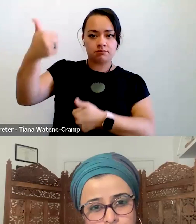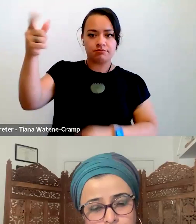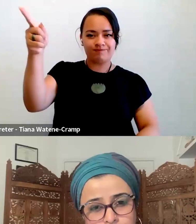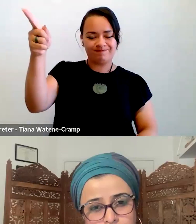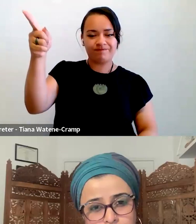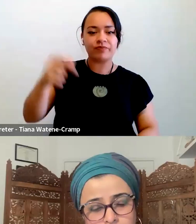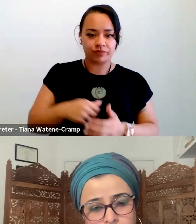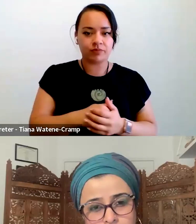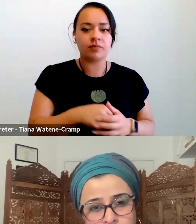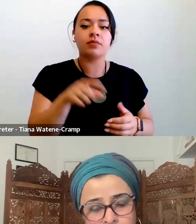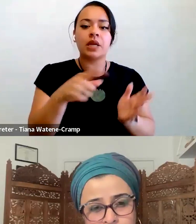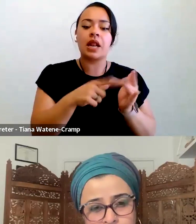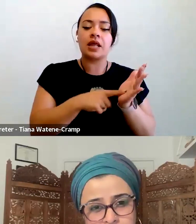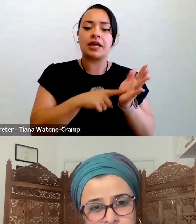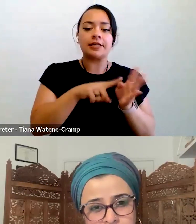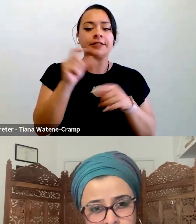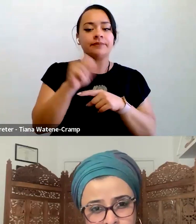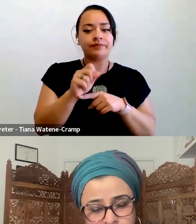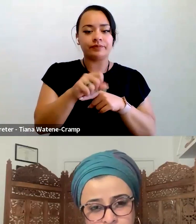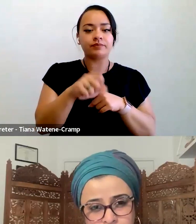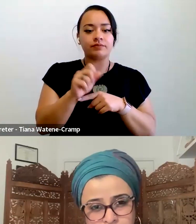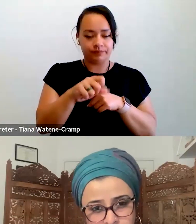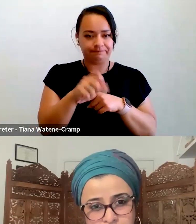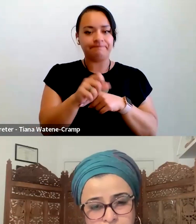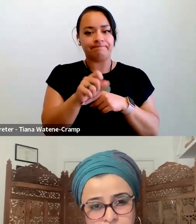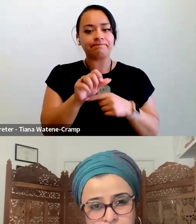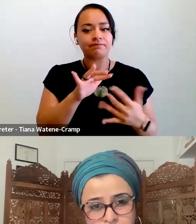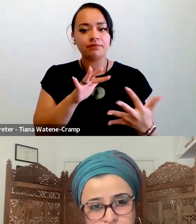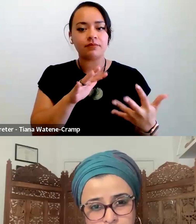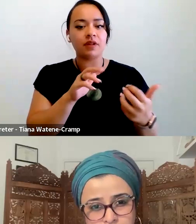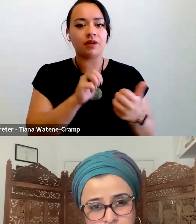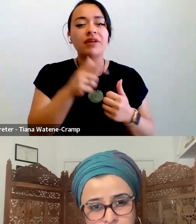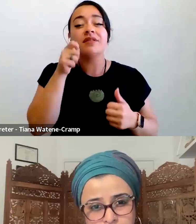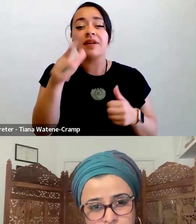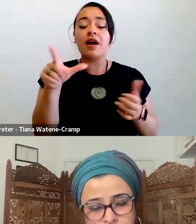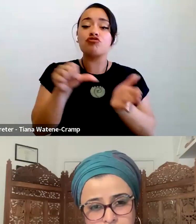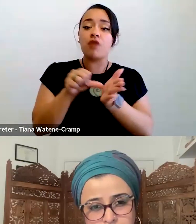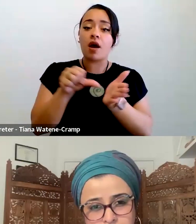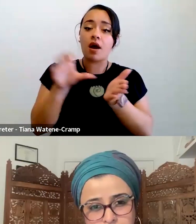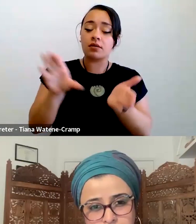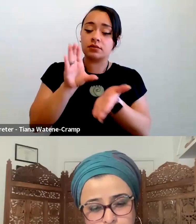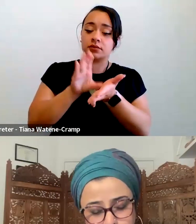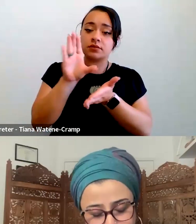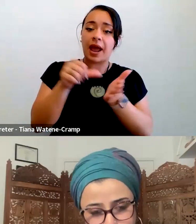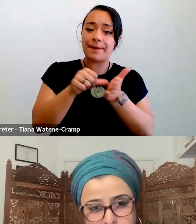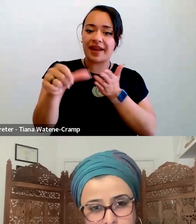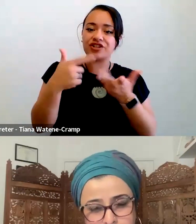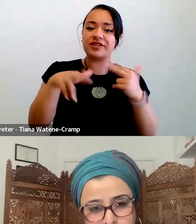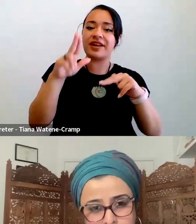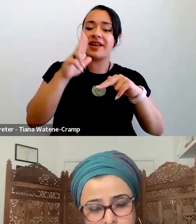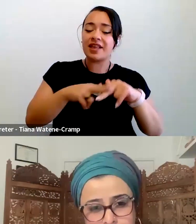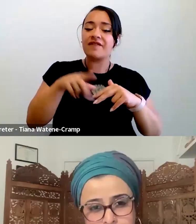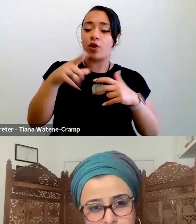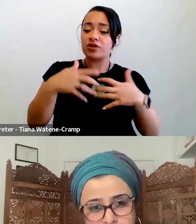has said, it also speaks back to what you were saying, Tasneem, around grant applications. If those frameworks are being used to be able to